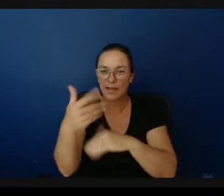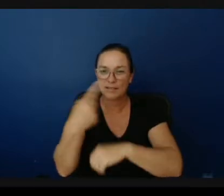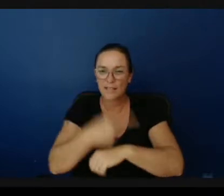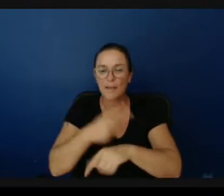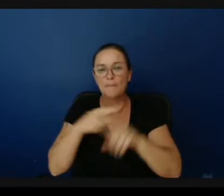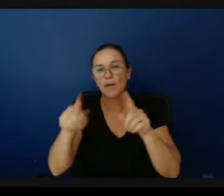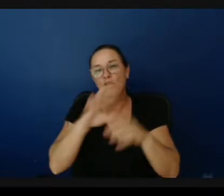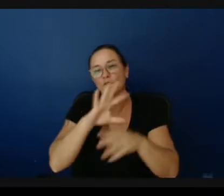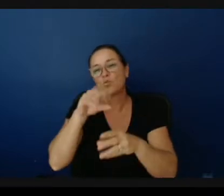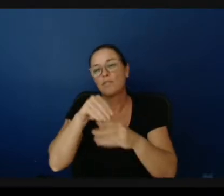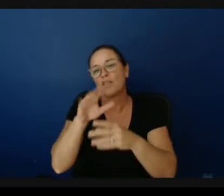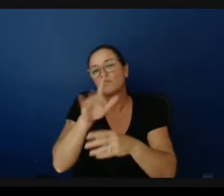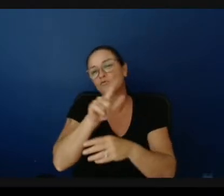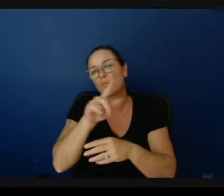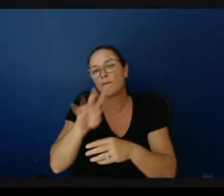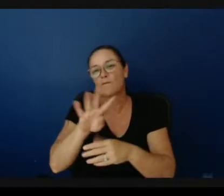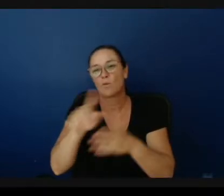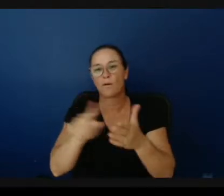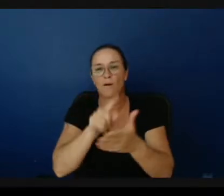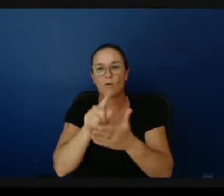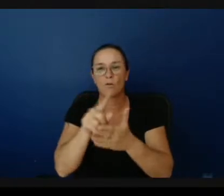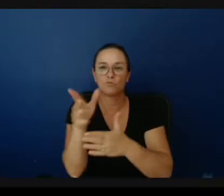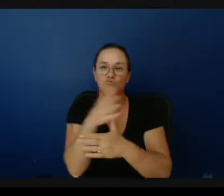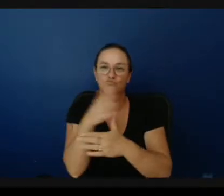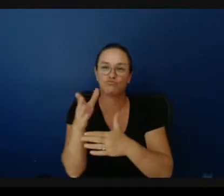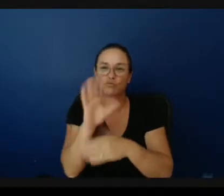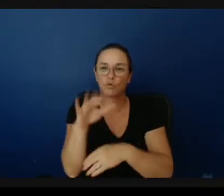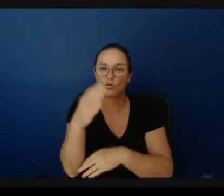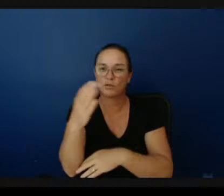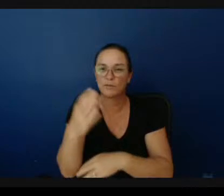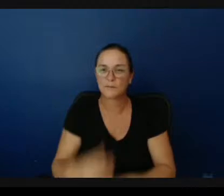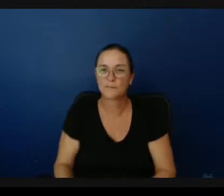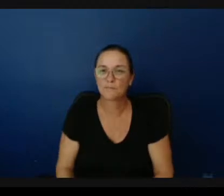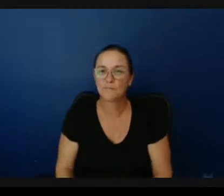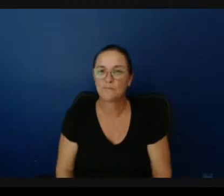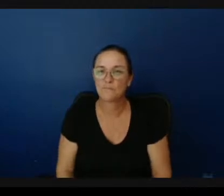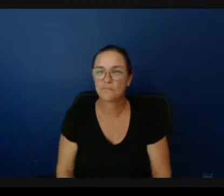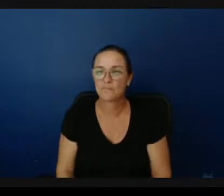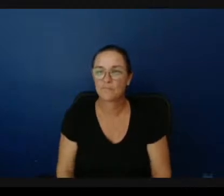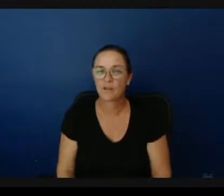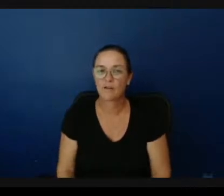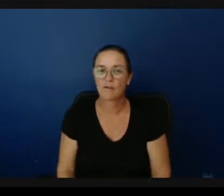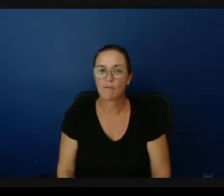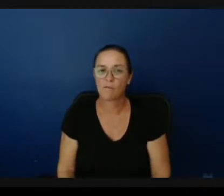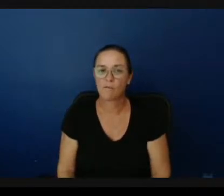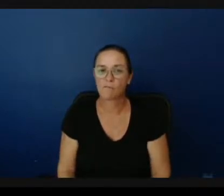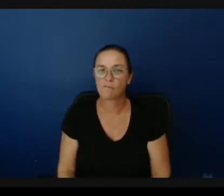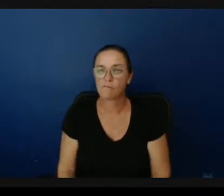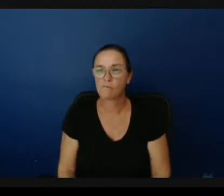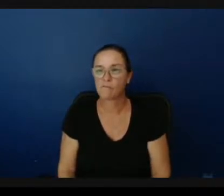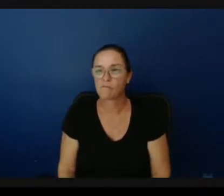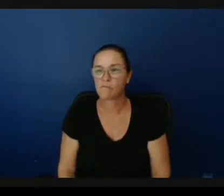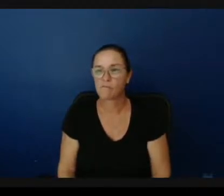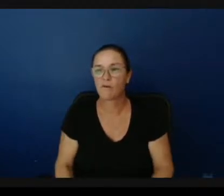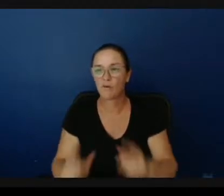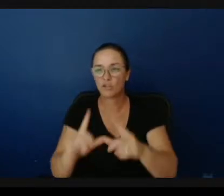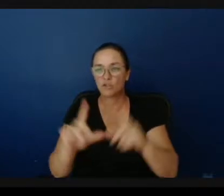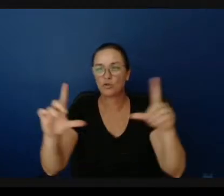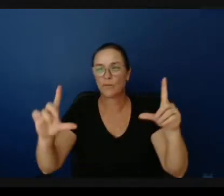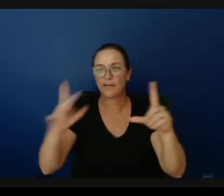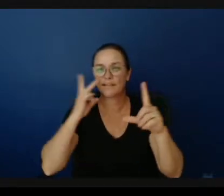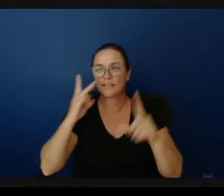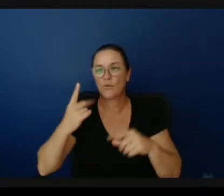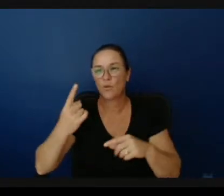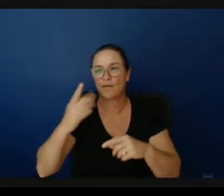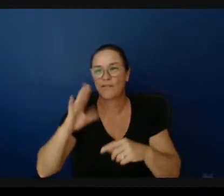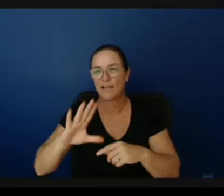24-hour period roughly around Christmas. And just put it on the show out there, and we can zoom in and look at one of his shots and just